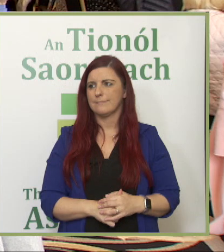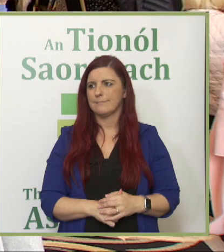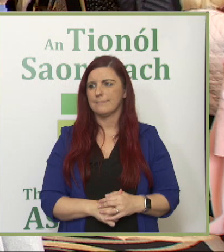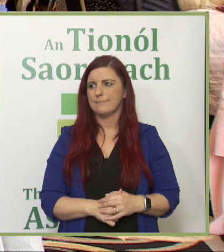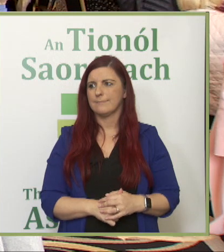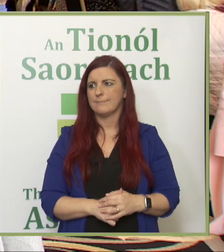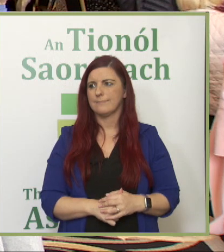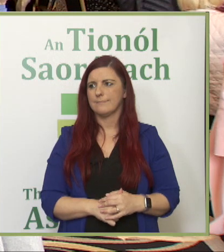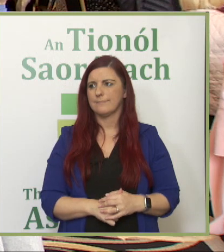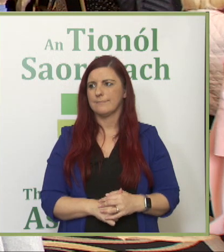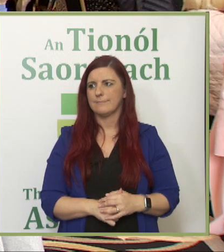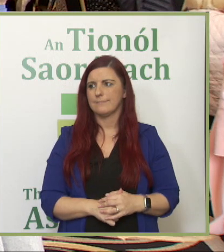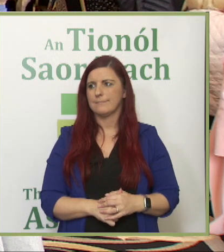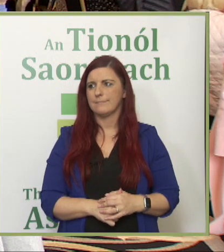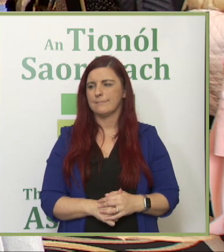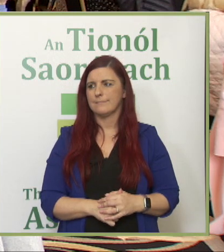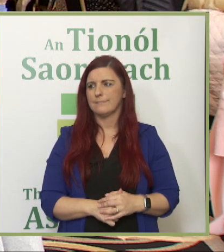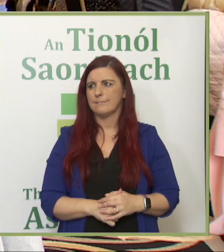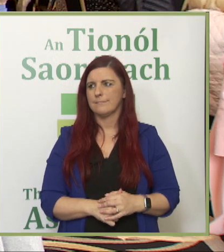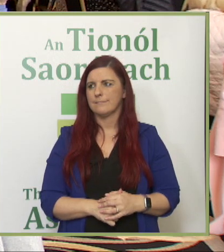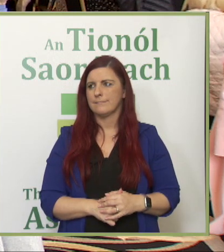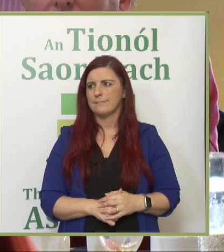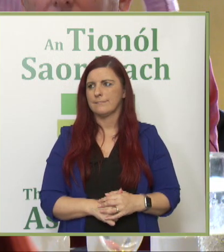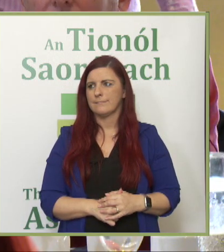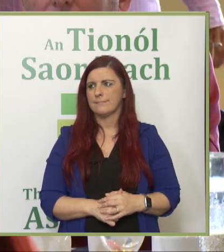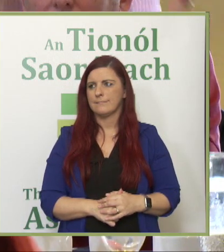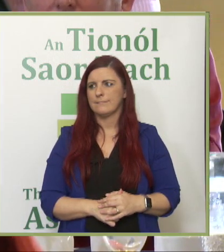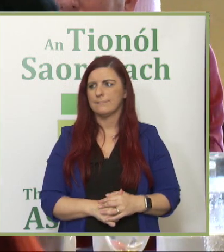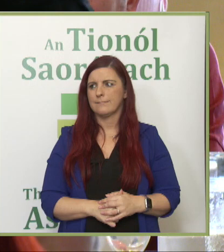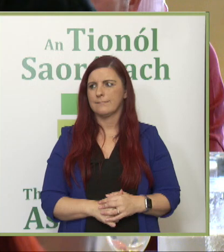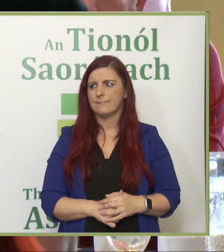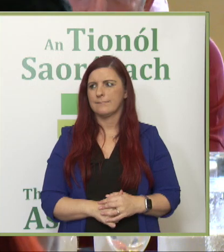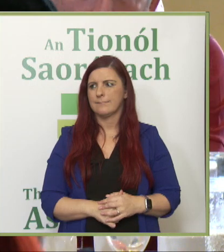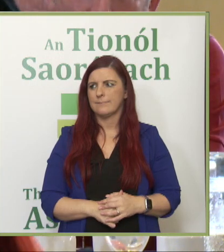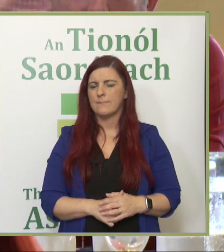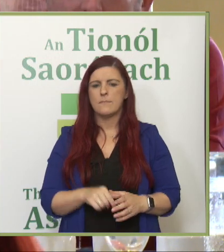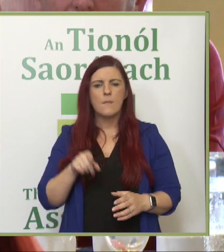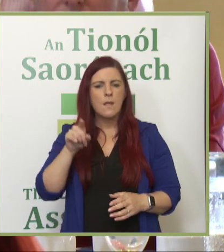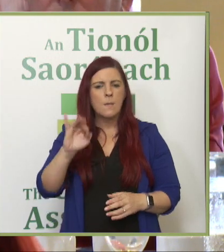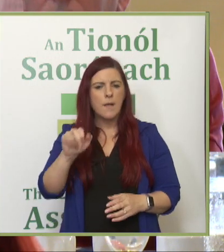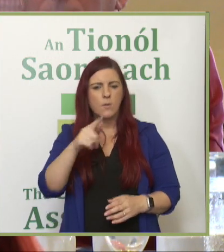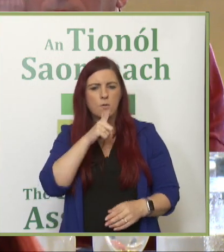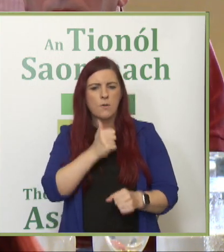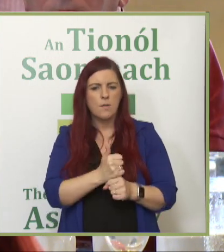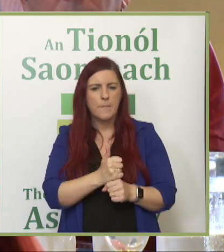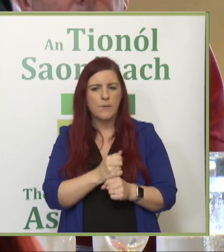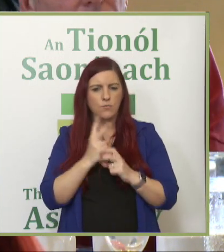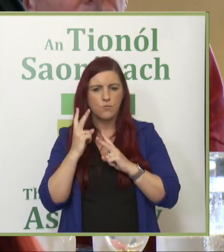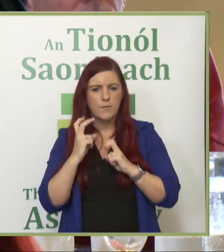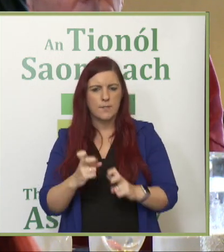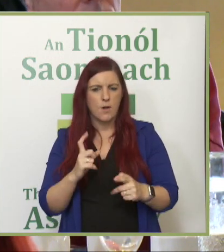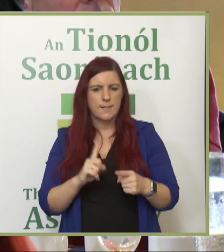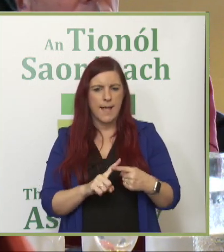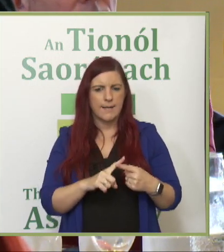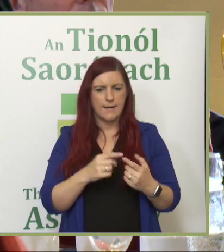Yes, I thank you for all that information you provided us with. Ben, you spoke specifically about the search and legalisation